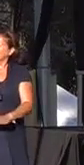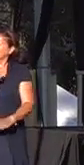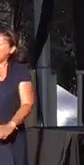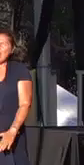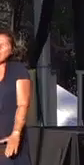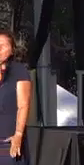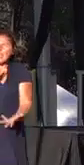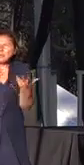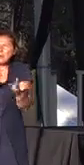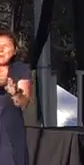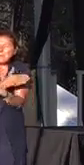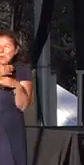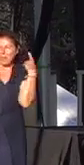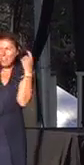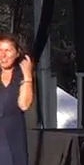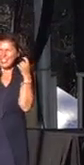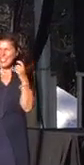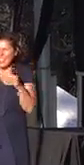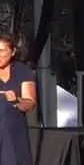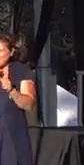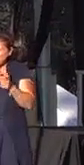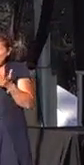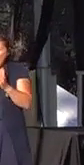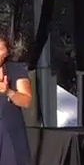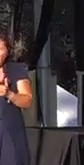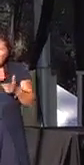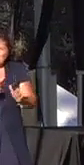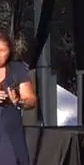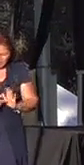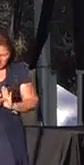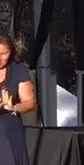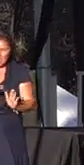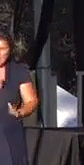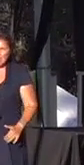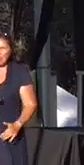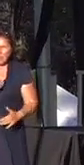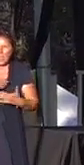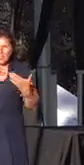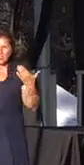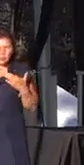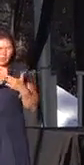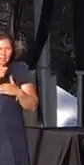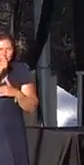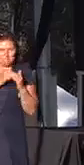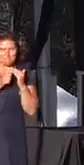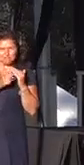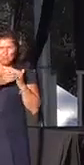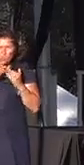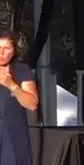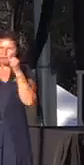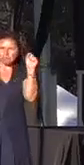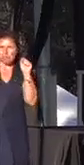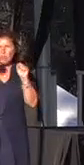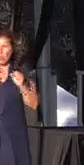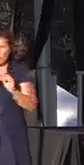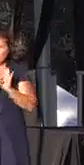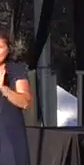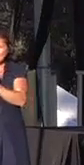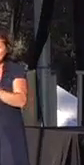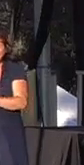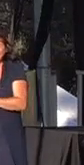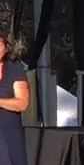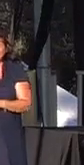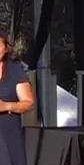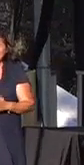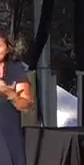celebrations. Think back to the times when the only way we could express our pride was through the Stonewall riots and other demonstrations. To when Pride was something you couldn't